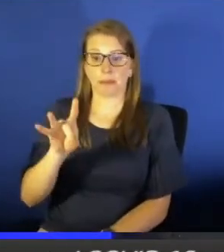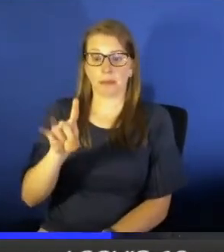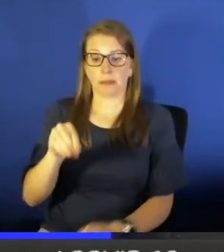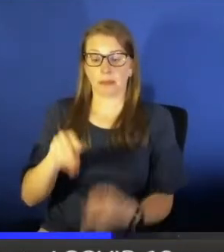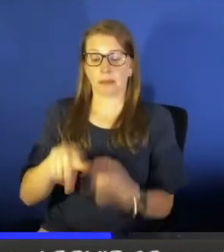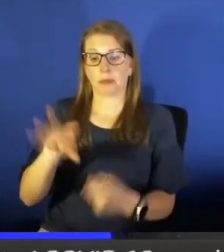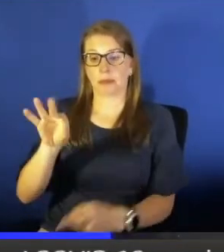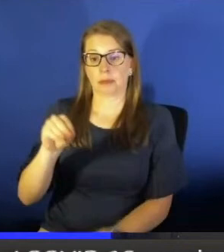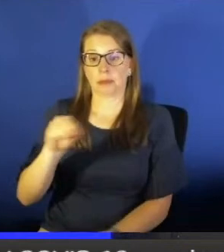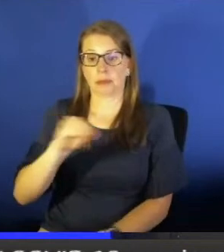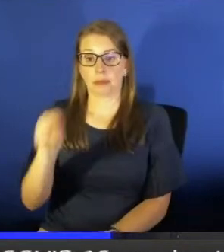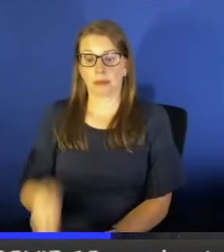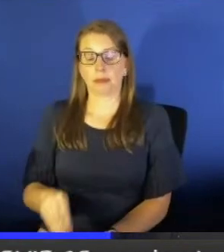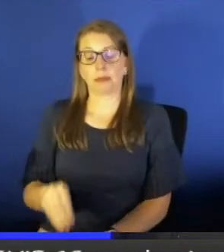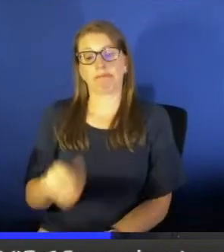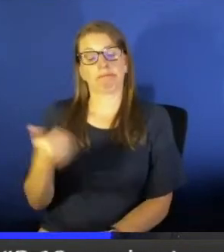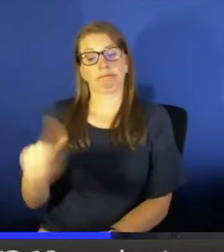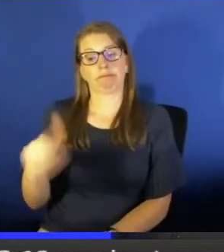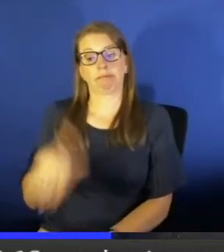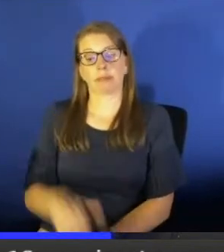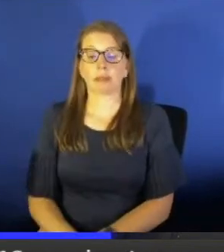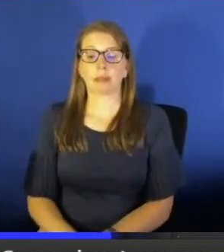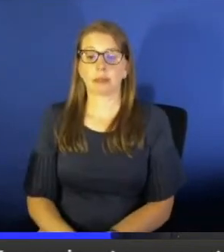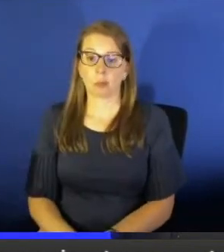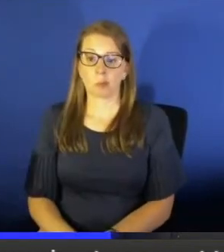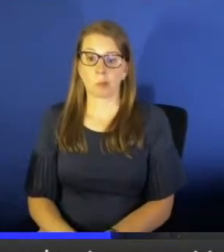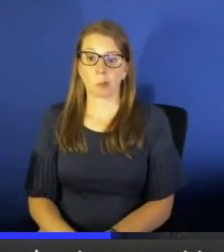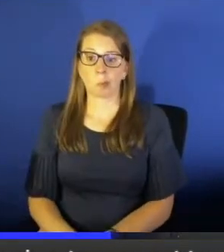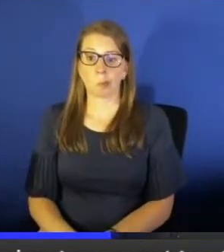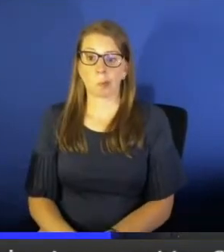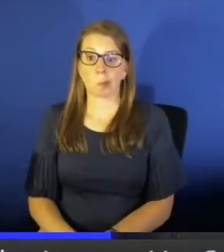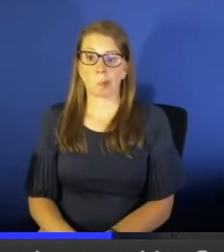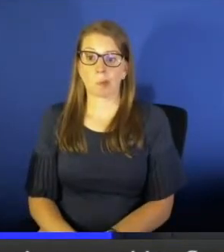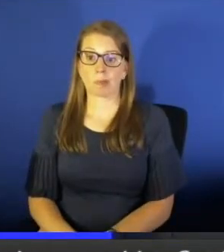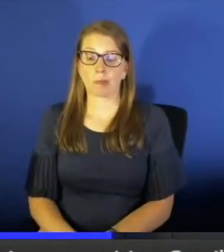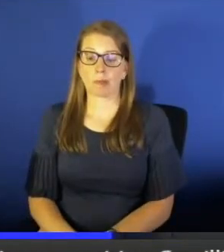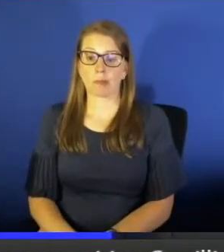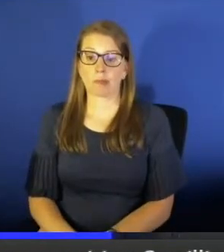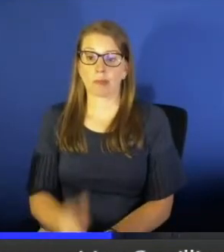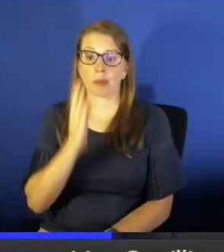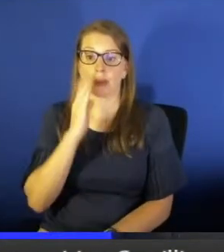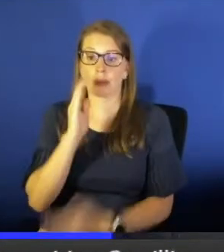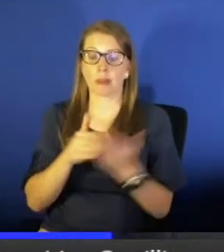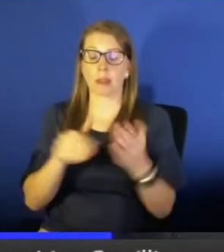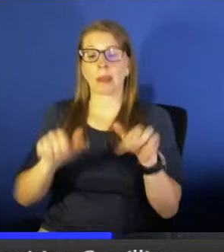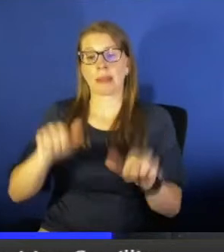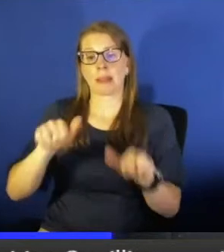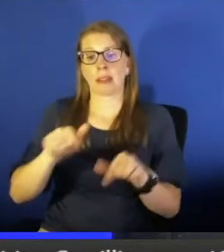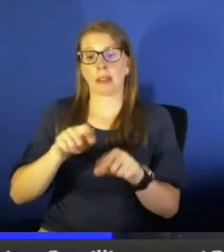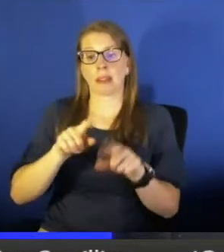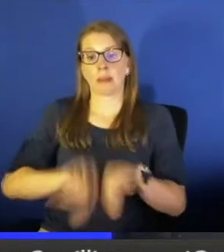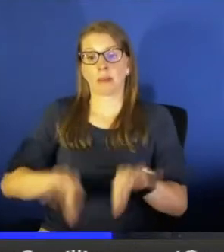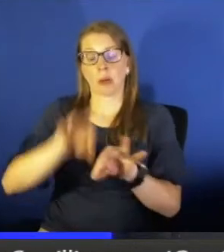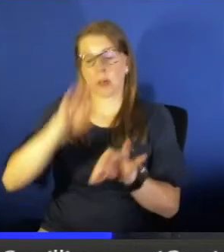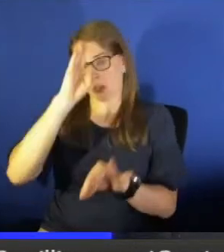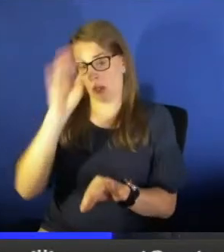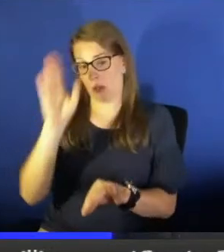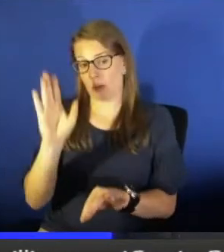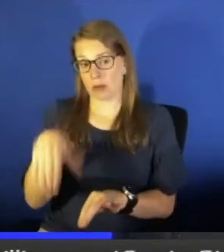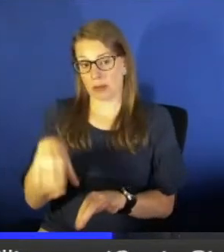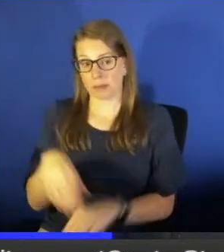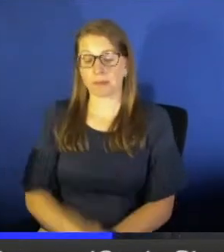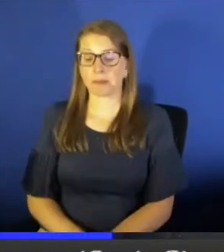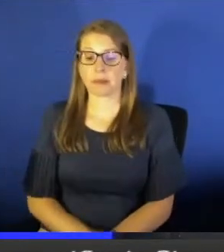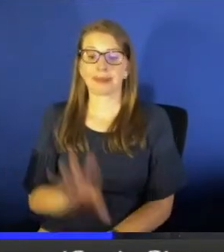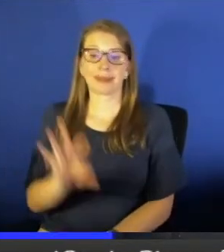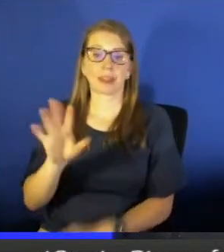a big deal. And man, I know there's some hesitancy. It is important to note, though, that over 90% of